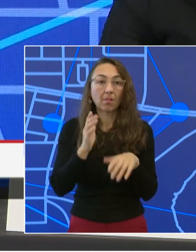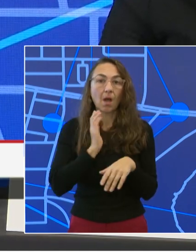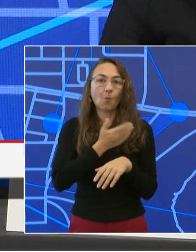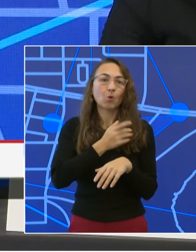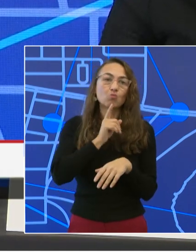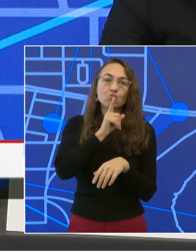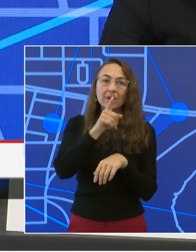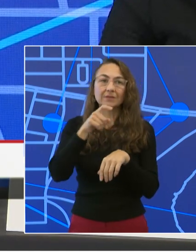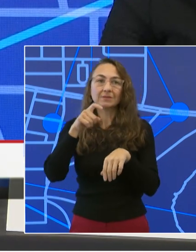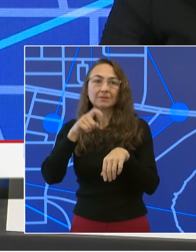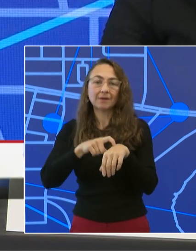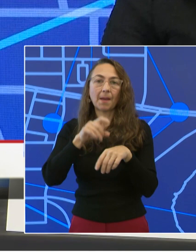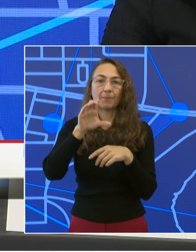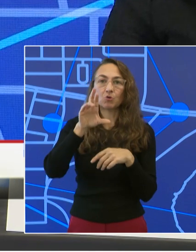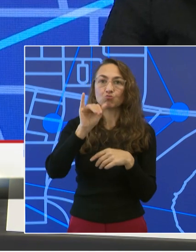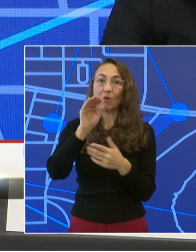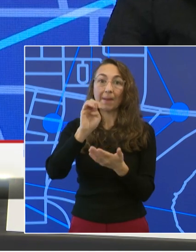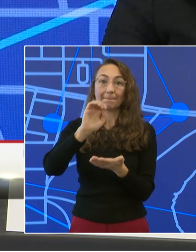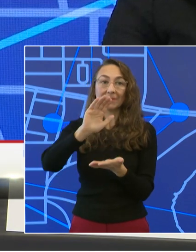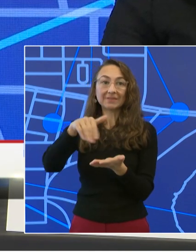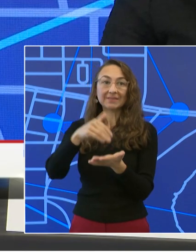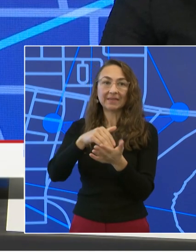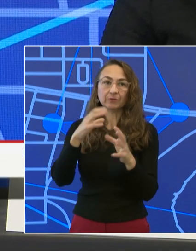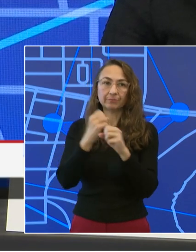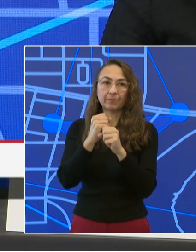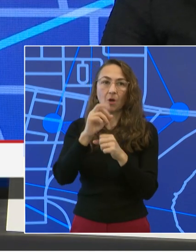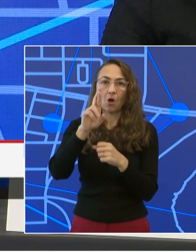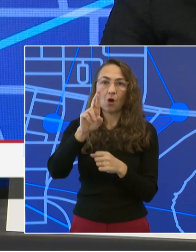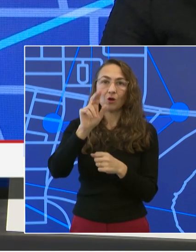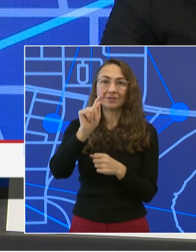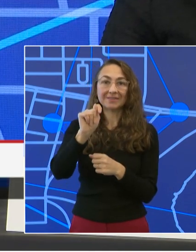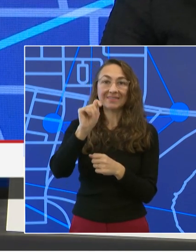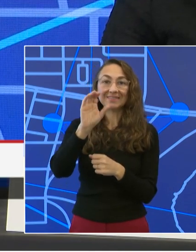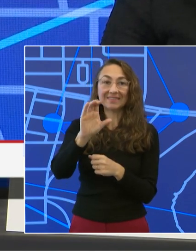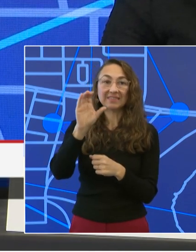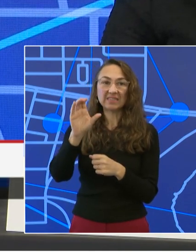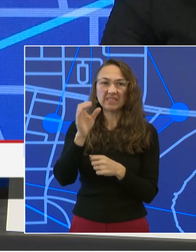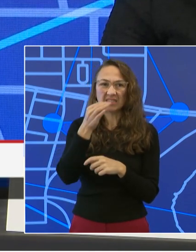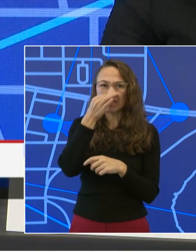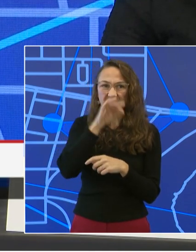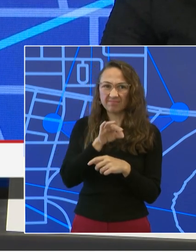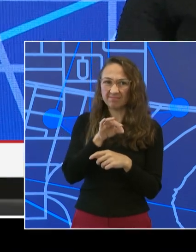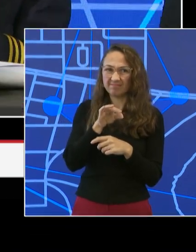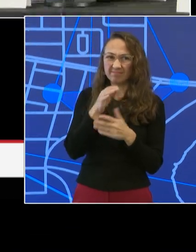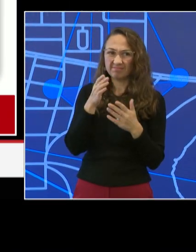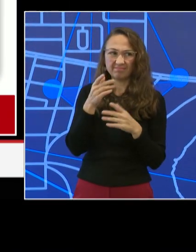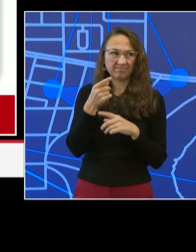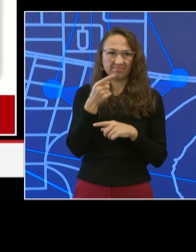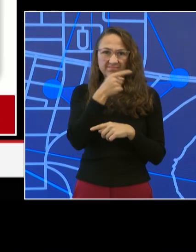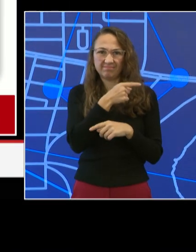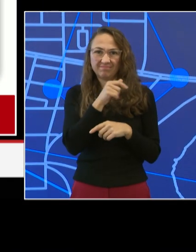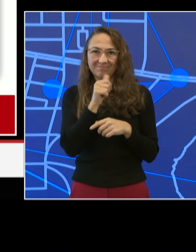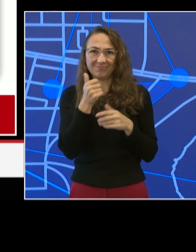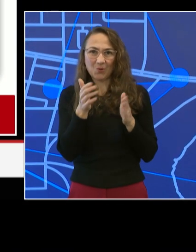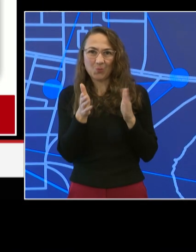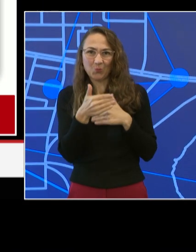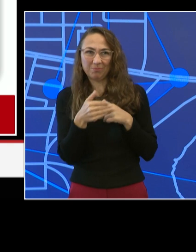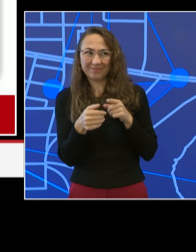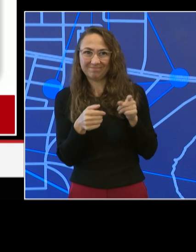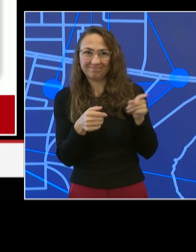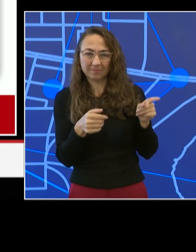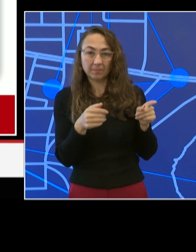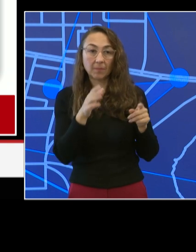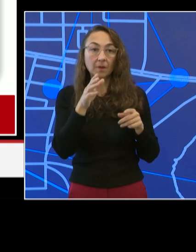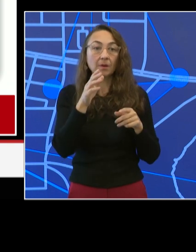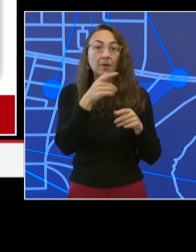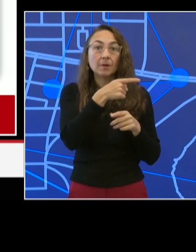MPD headquarters. The real-time crime center, or the RTCC as we call it, has completely changed our approach to each and every criminal incident